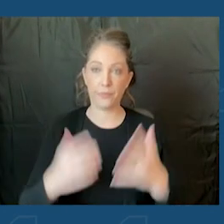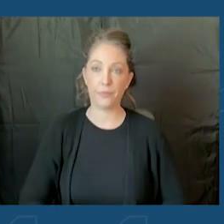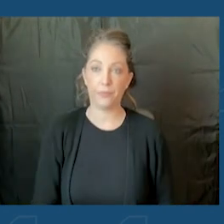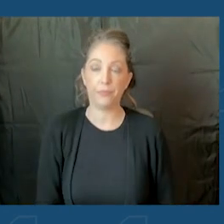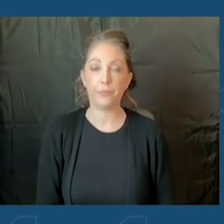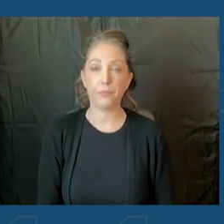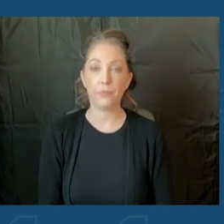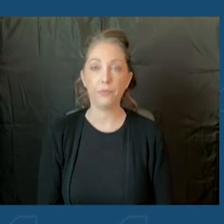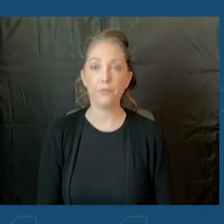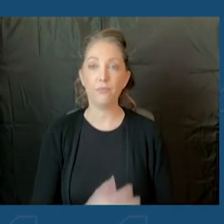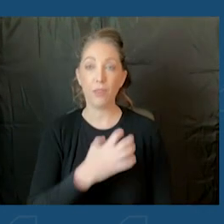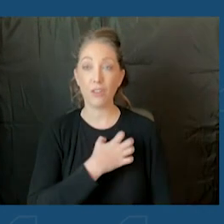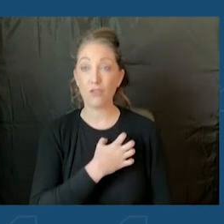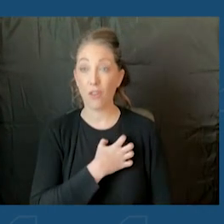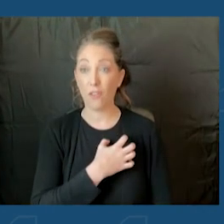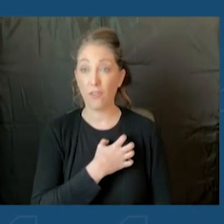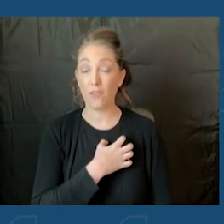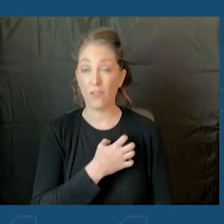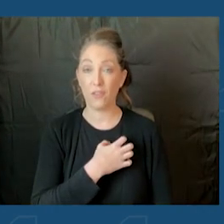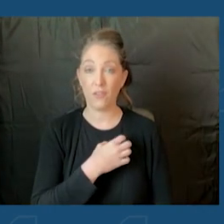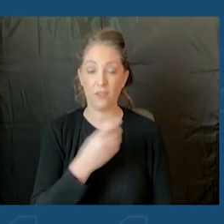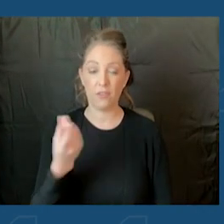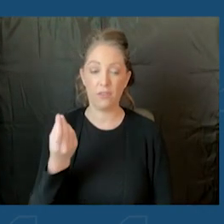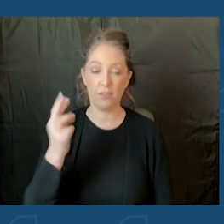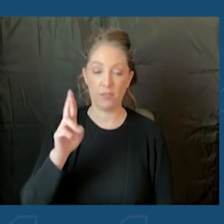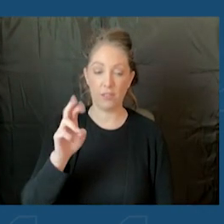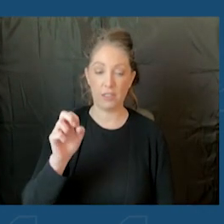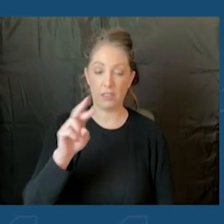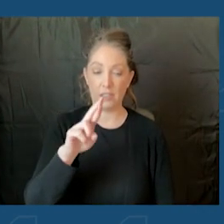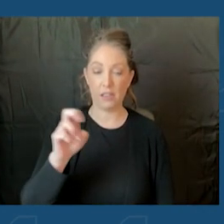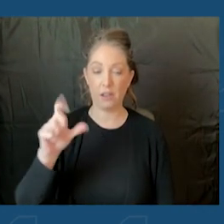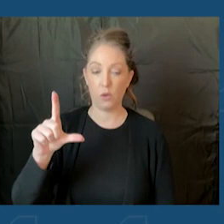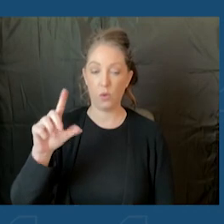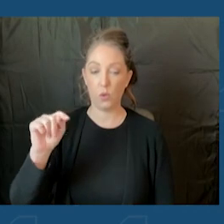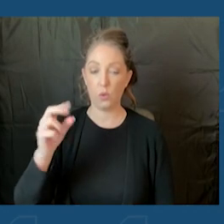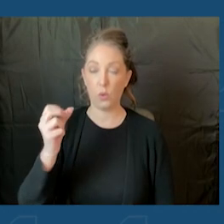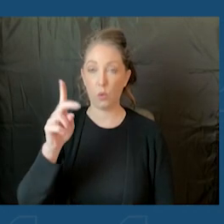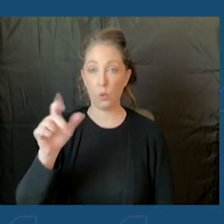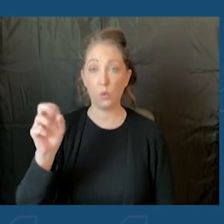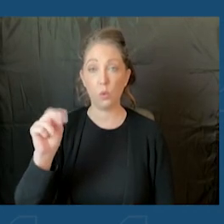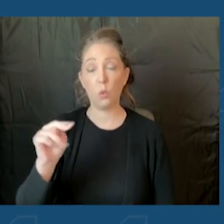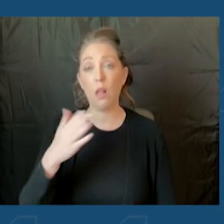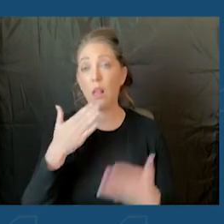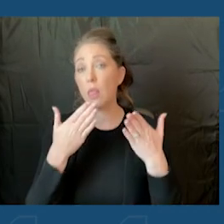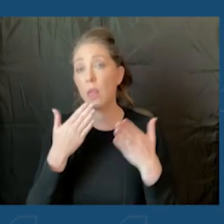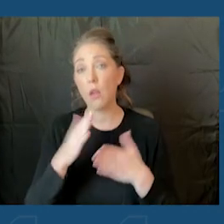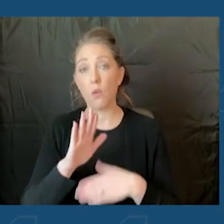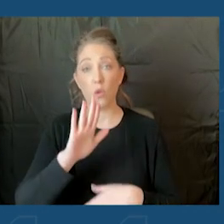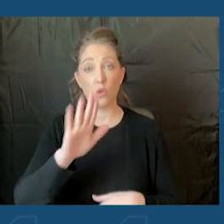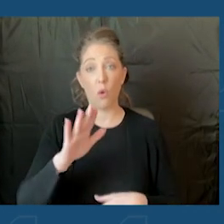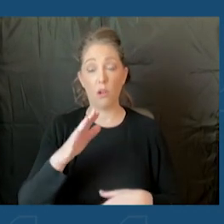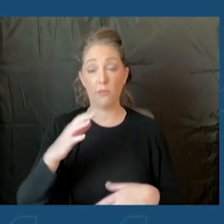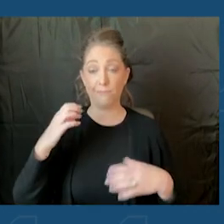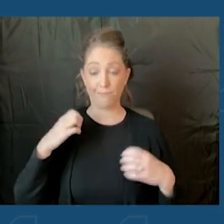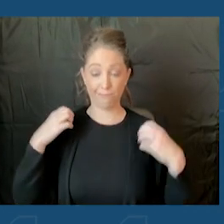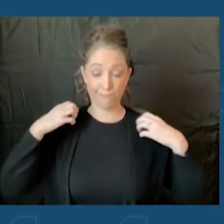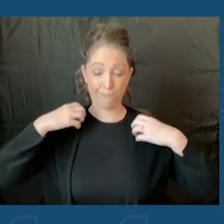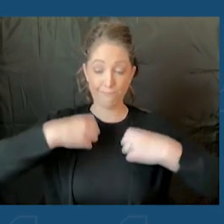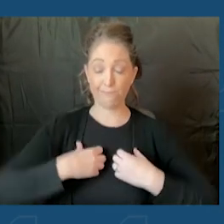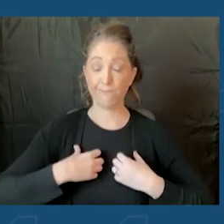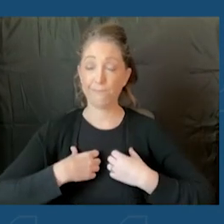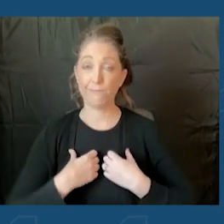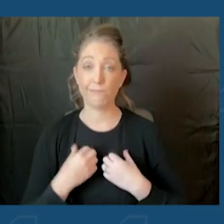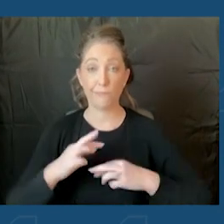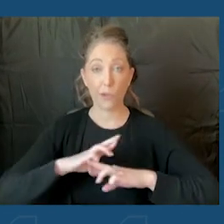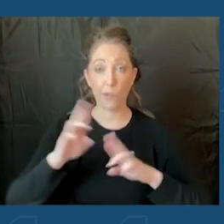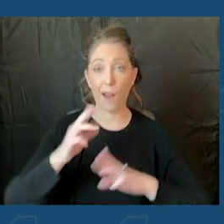Our Sheriff, Dr. Errol Toulon, I want to thank him for all his, putting on the uniform every day, wearing it proudly and letting